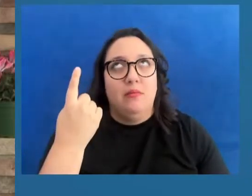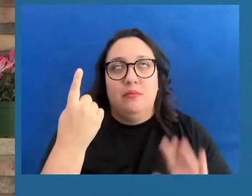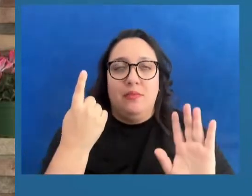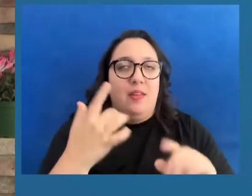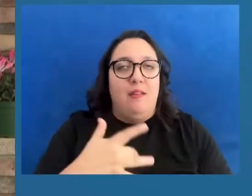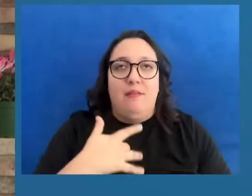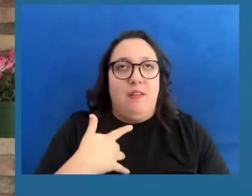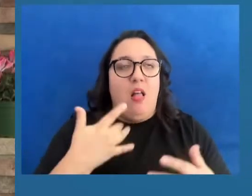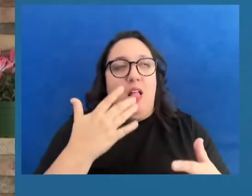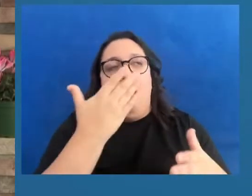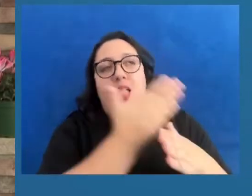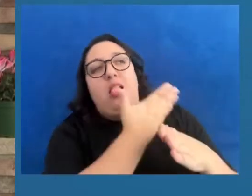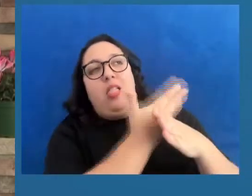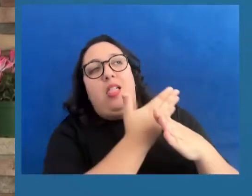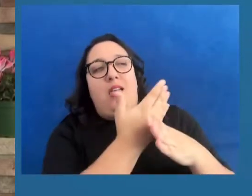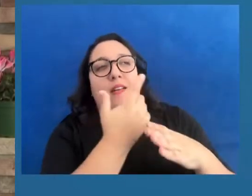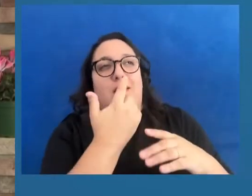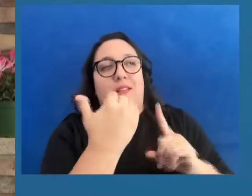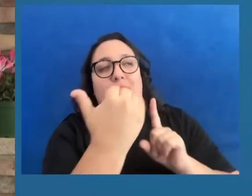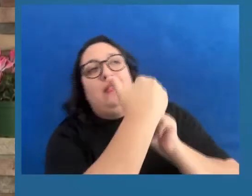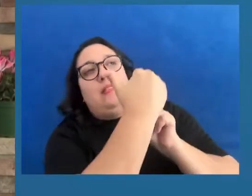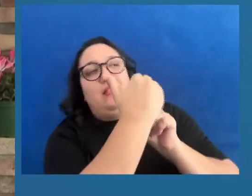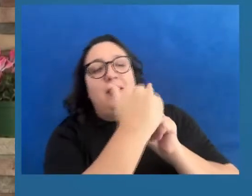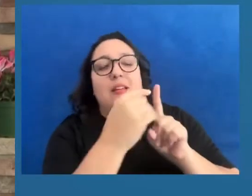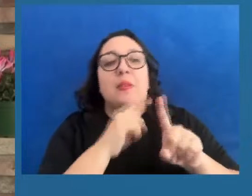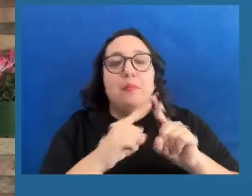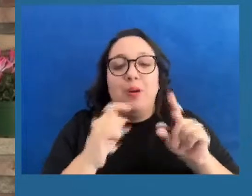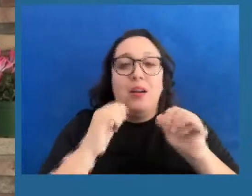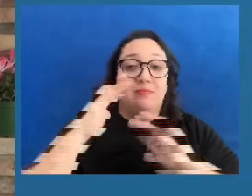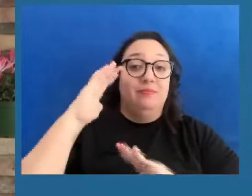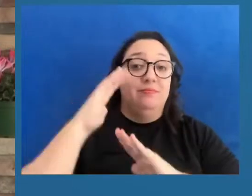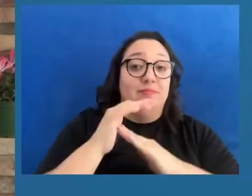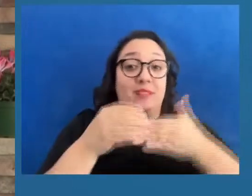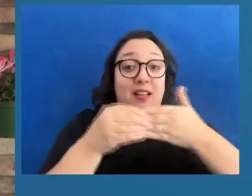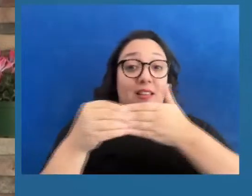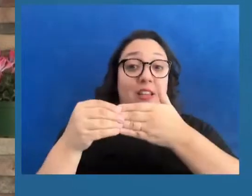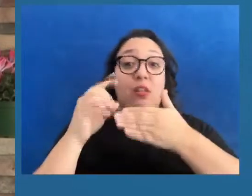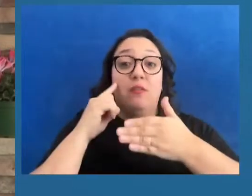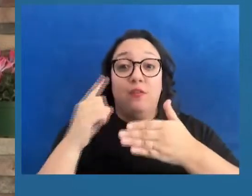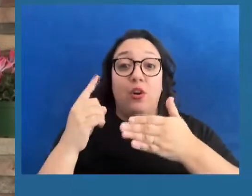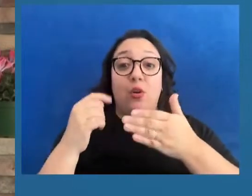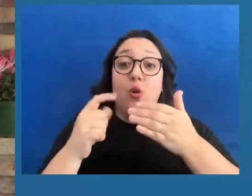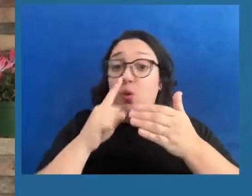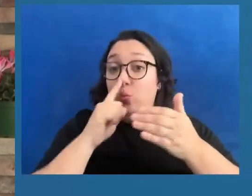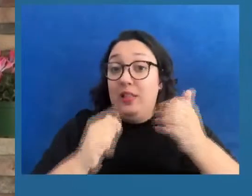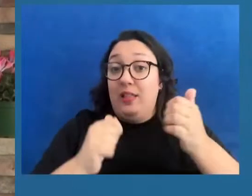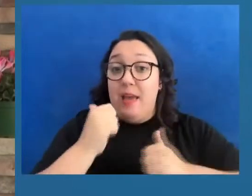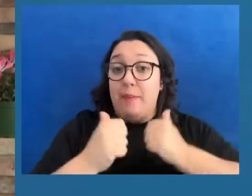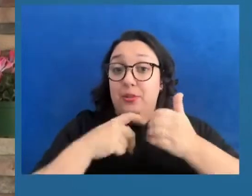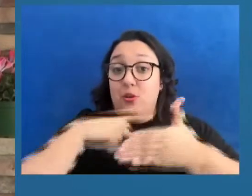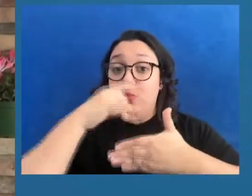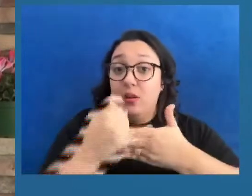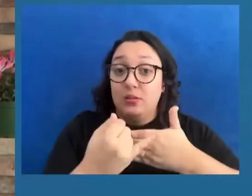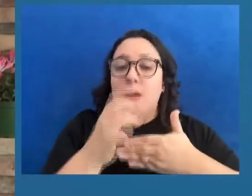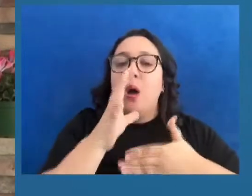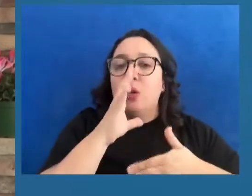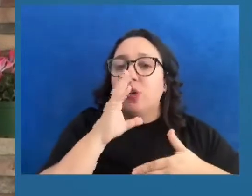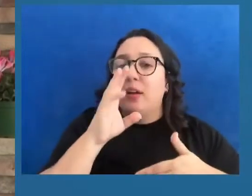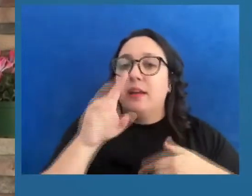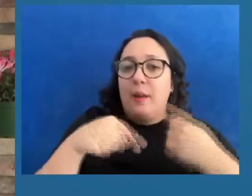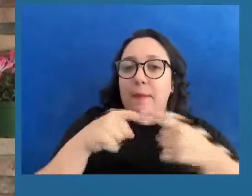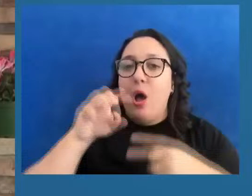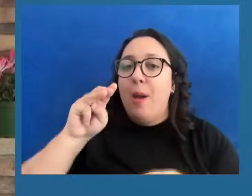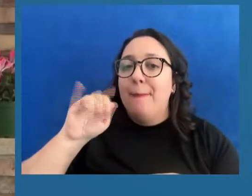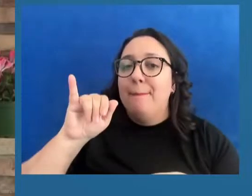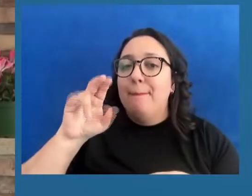Rochester, but almost all of our most ambitious projects, when we have a gap, when we can't figure out how to do something, I'm thinking about Maine and Clinton, I'm thinking about our Buy the